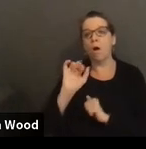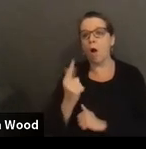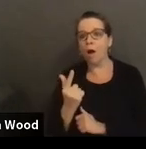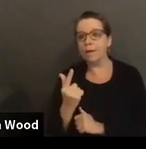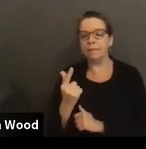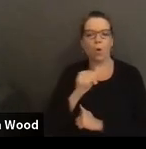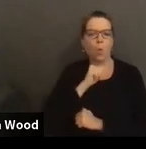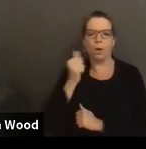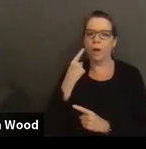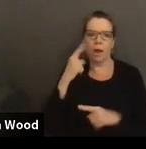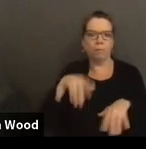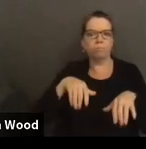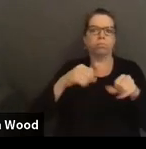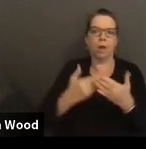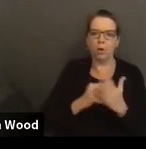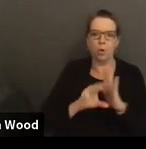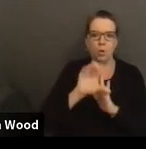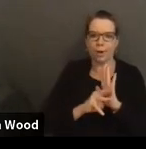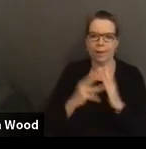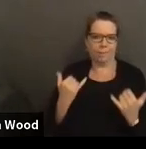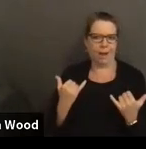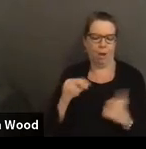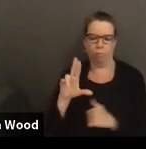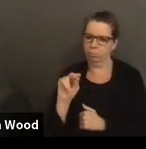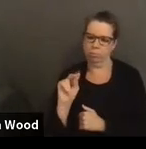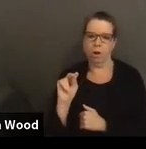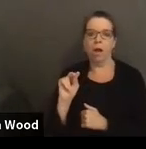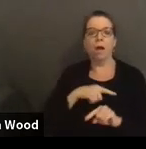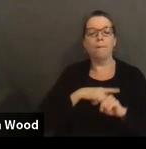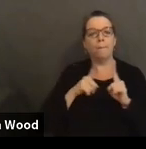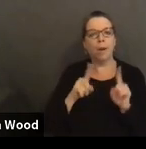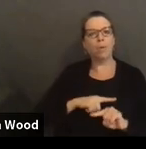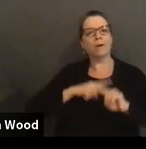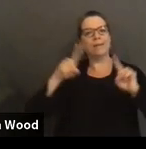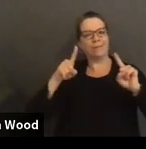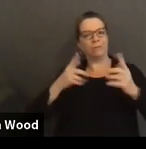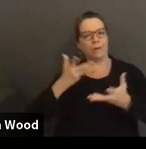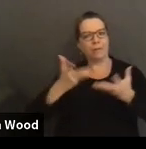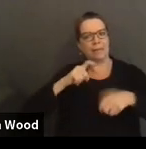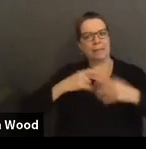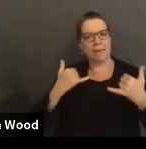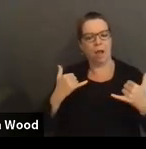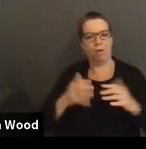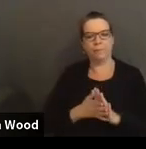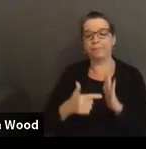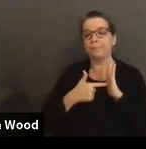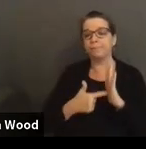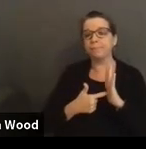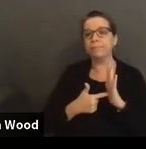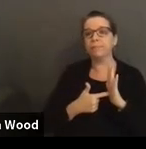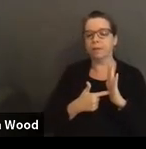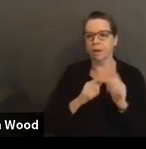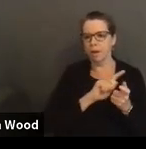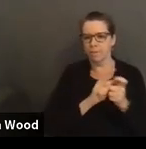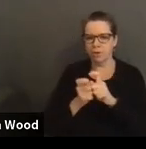considering adopting a new curriculum at this point, but we are in a different time. So example of potential adjustments